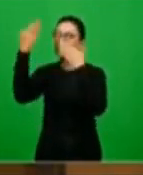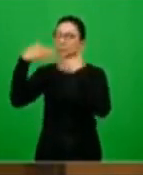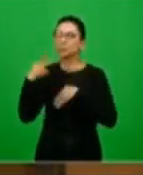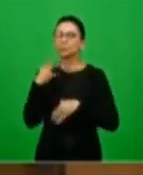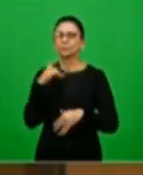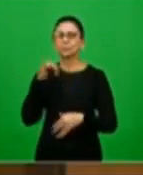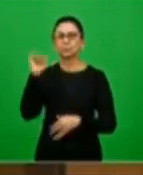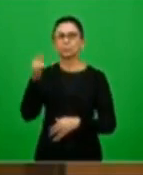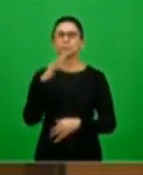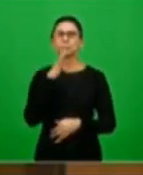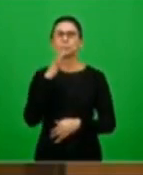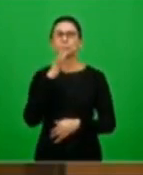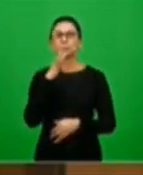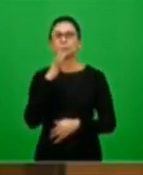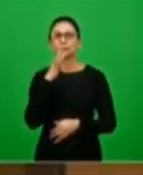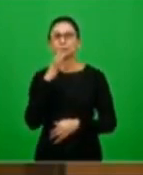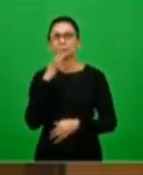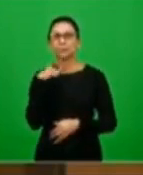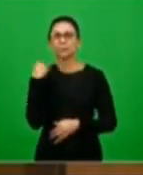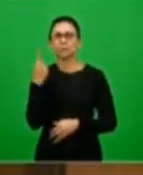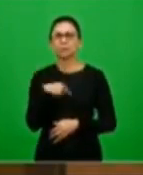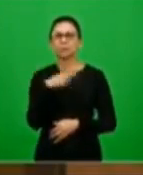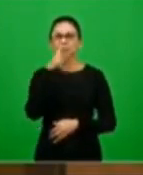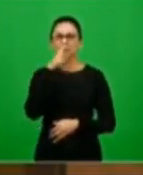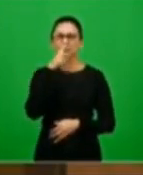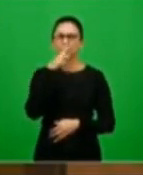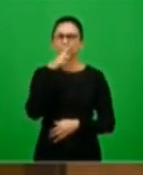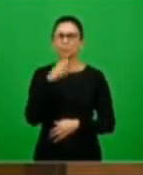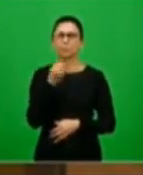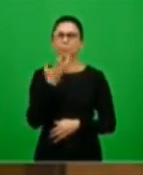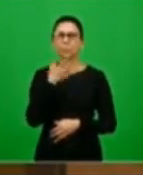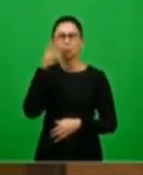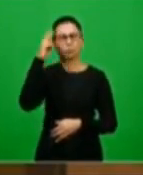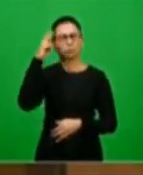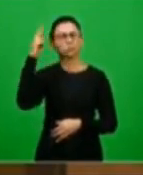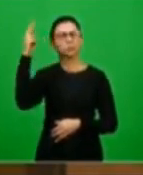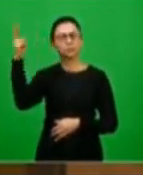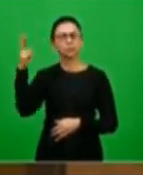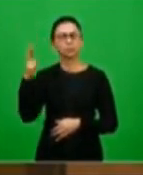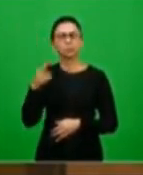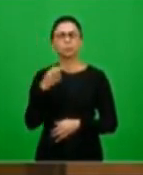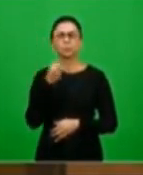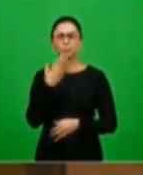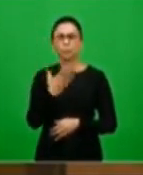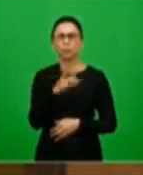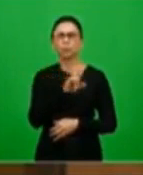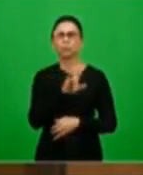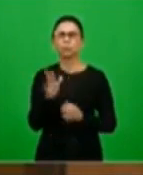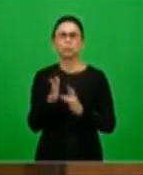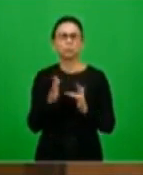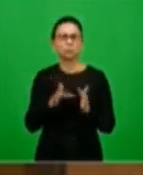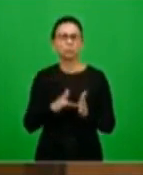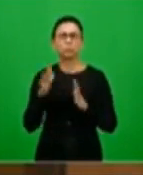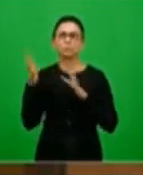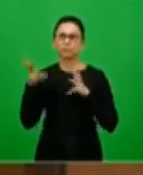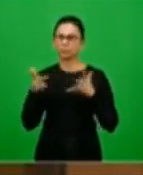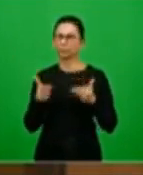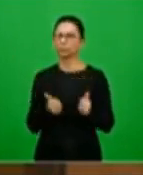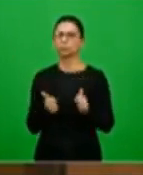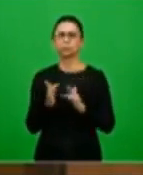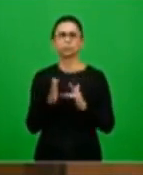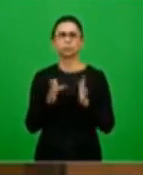is empathizes with us, because he knows our weaknesses. Blessed be the Lord. Blessed be the eternal